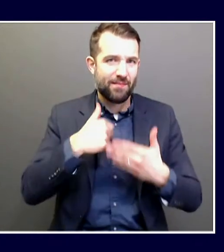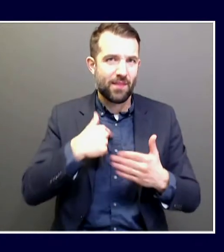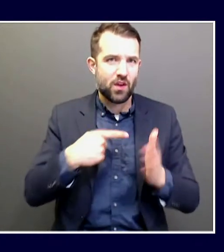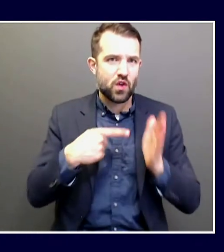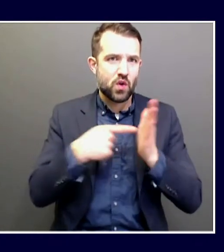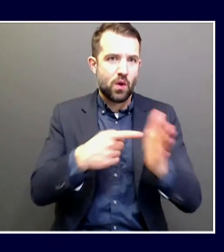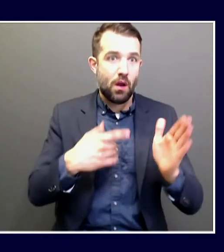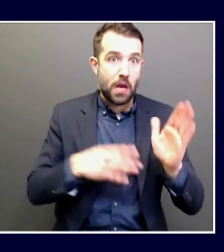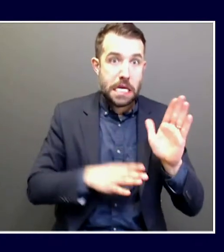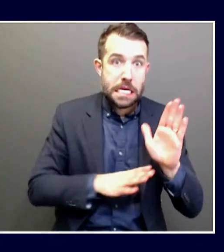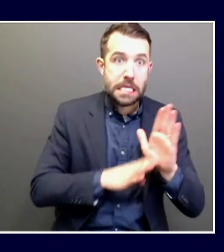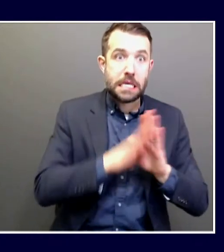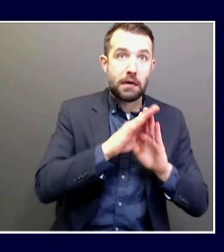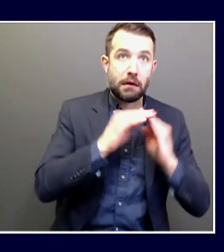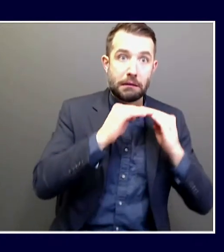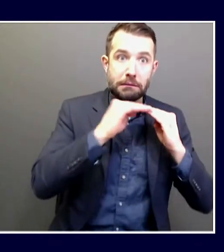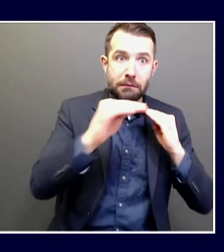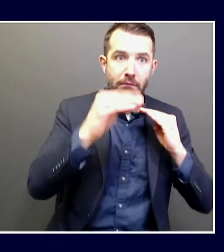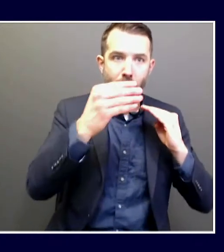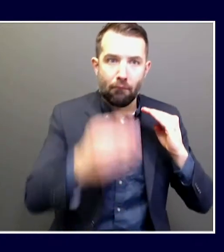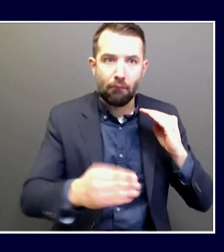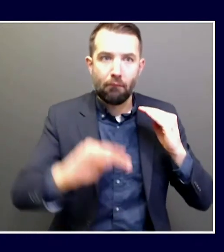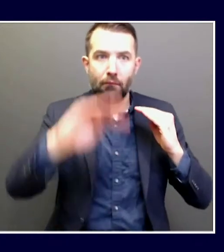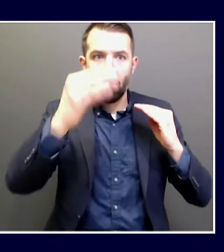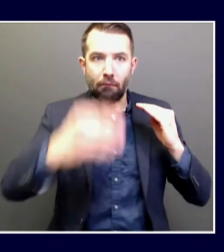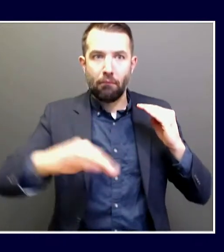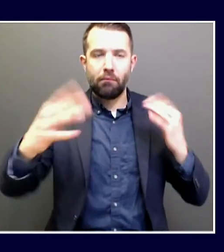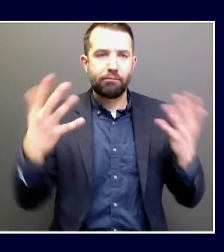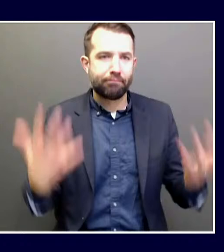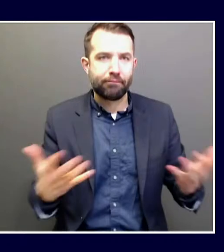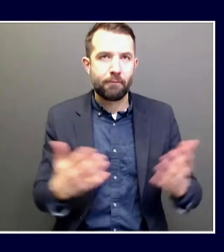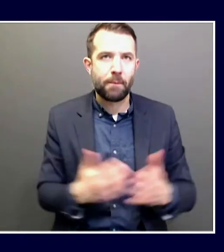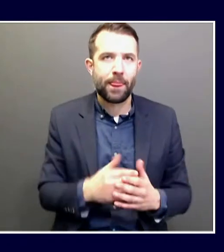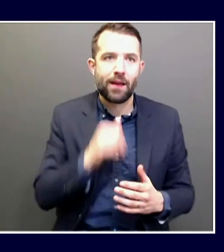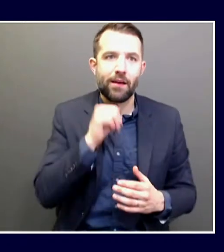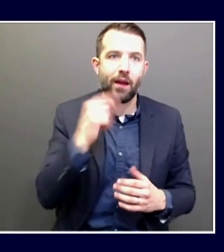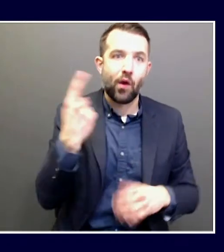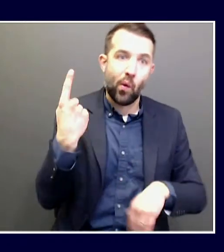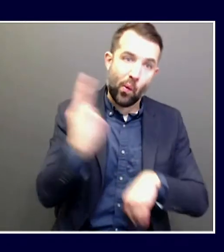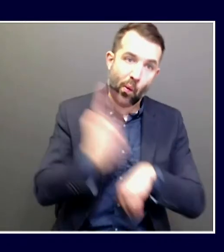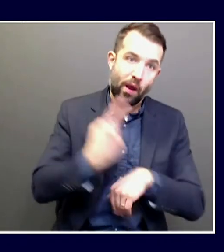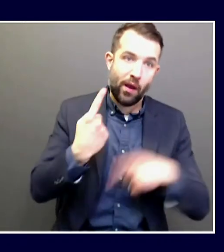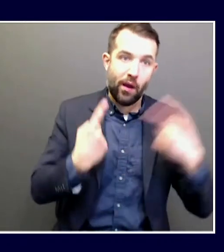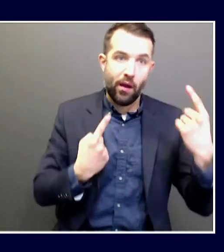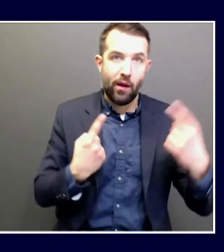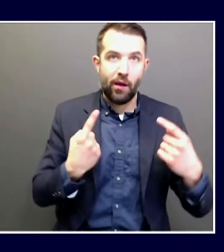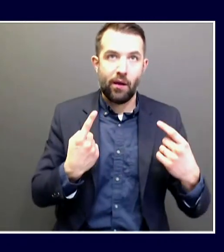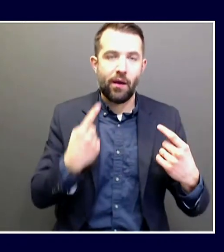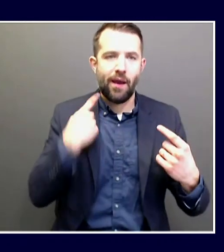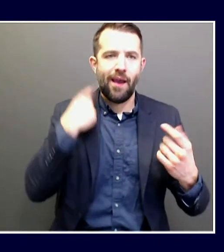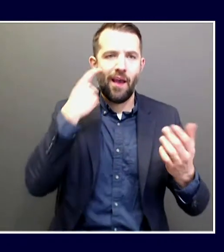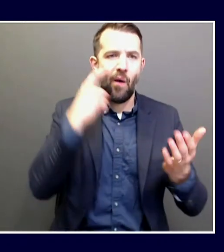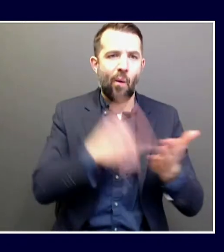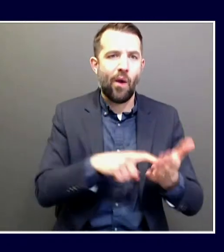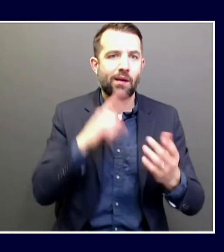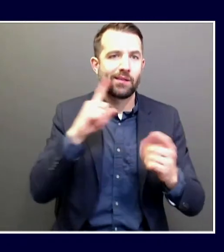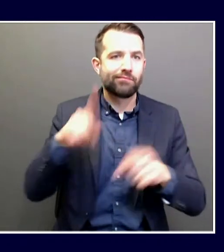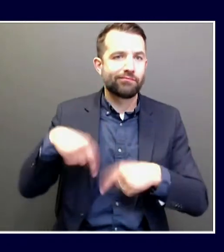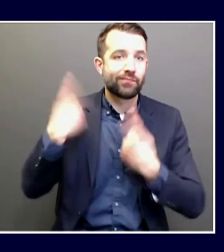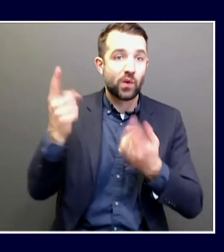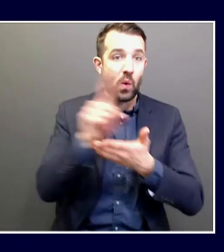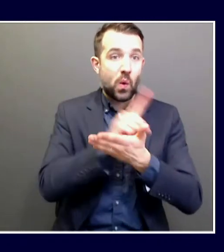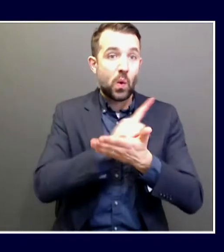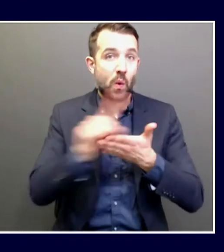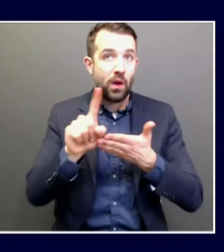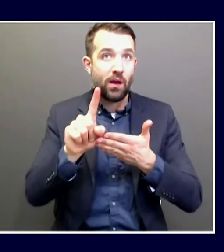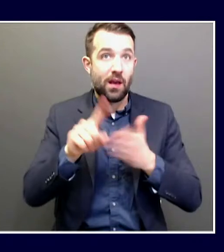leveling off rather than, one day this, one day that. I think the importance has been the trends, right? Could you still show the trends using